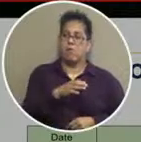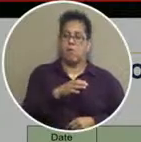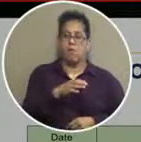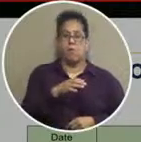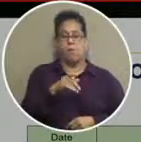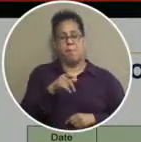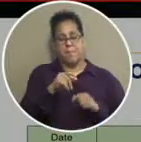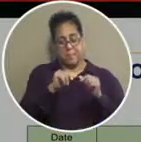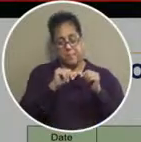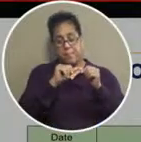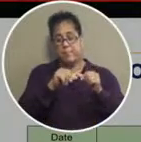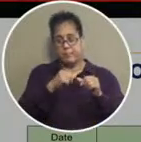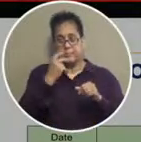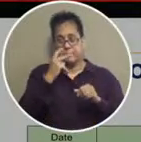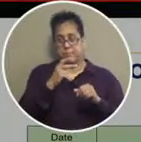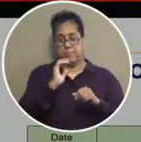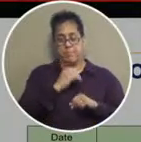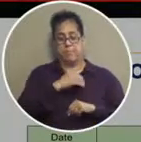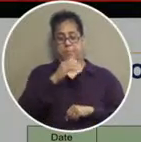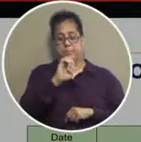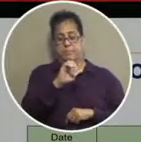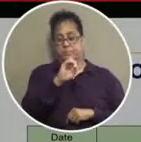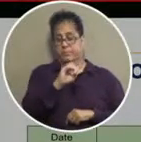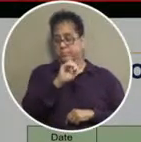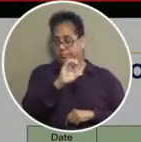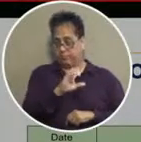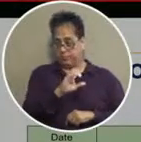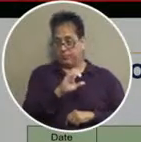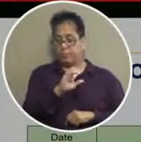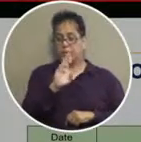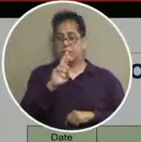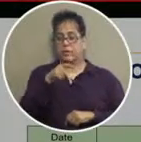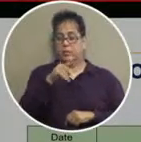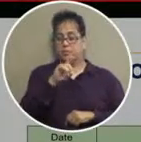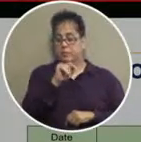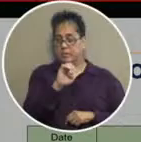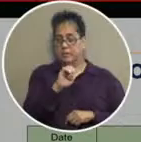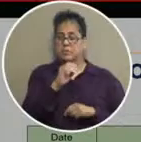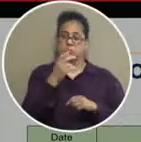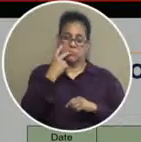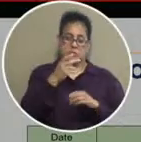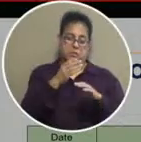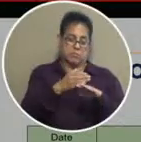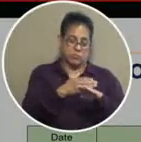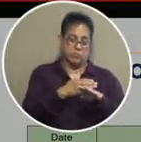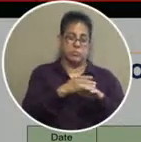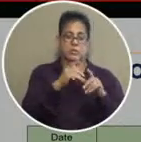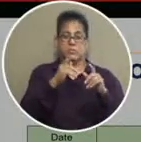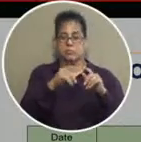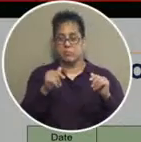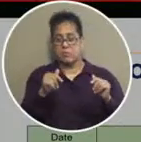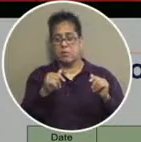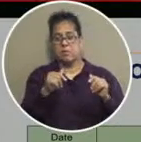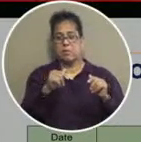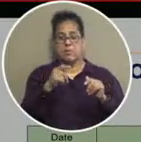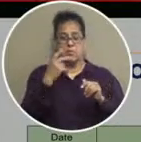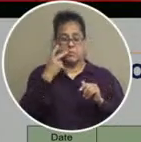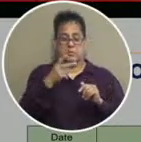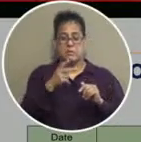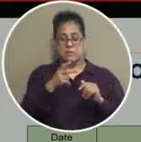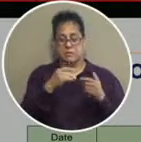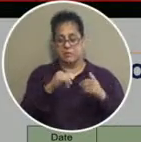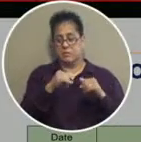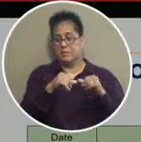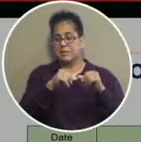You continue to see in our EOC daily sit rep the improvements and the increases that we have to these numbers. And